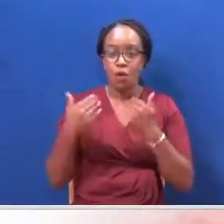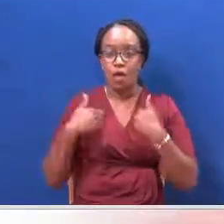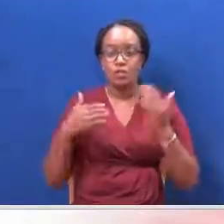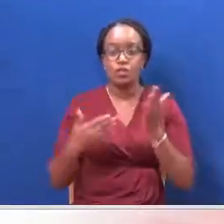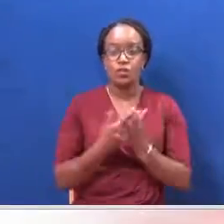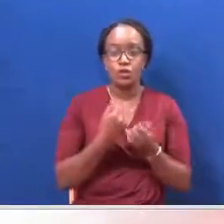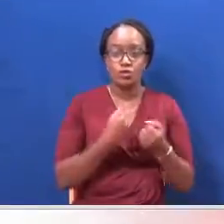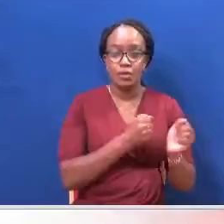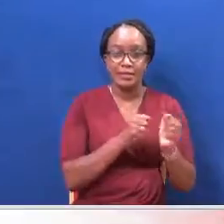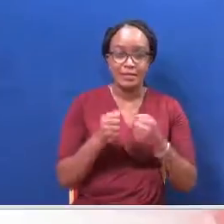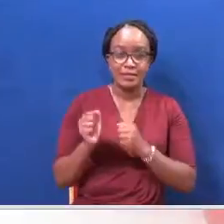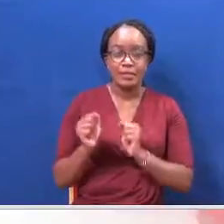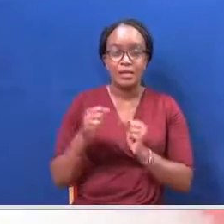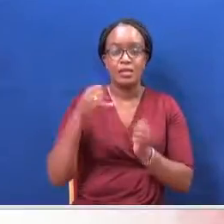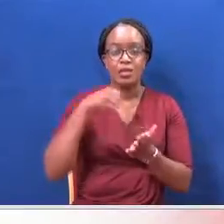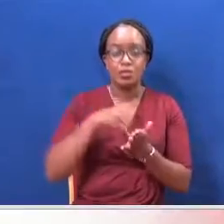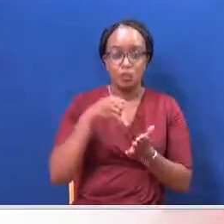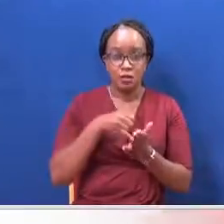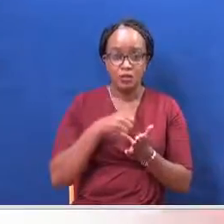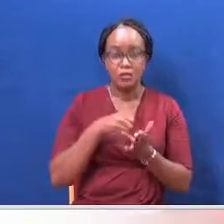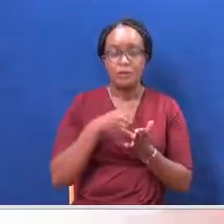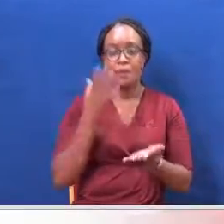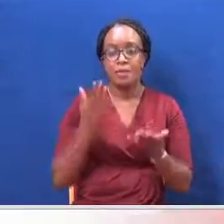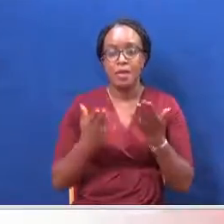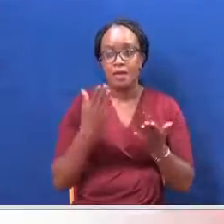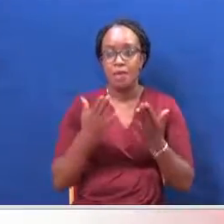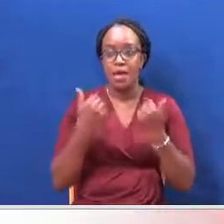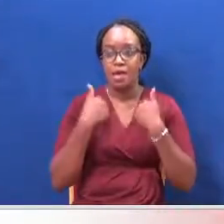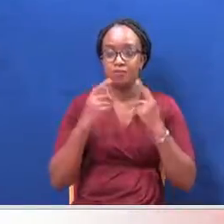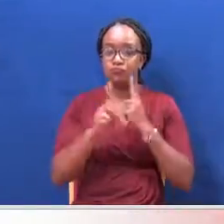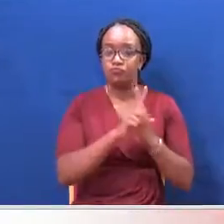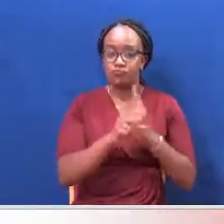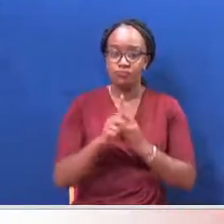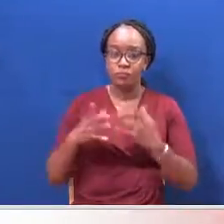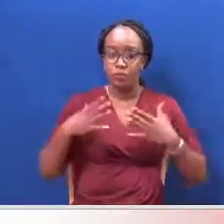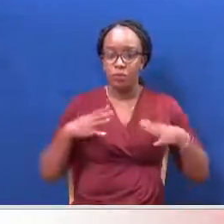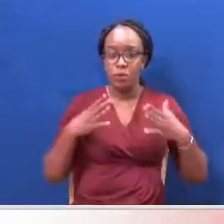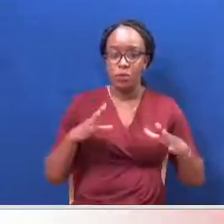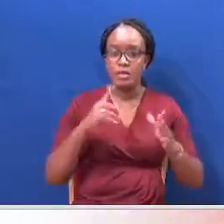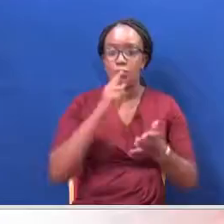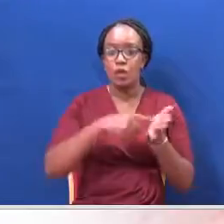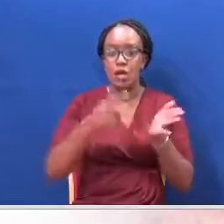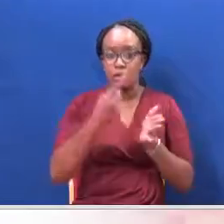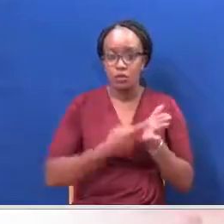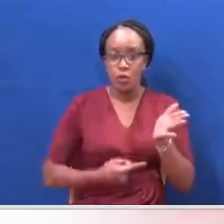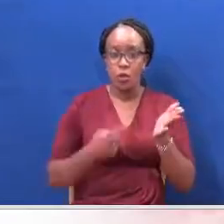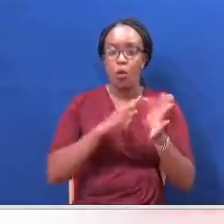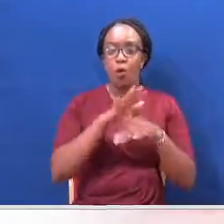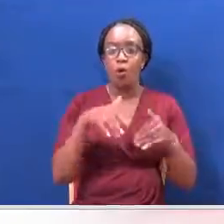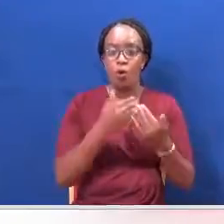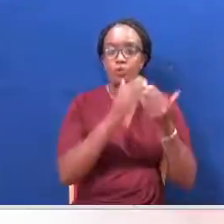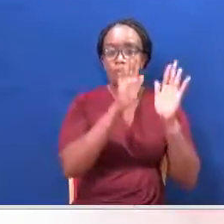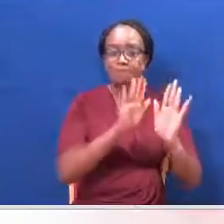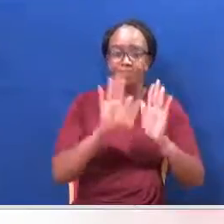strategies, including drive-past addresses in areas where they had planned to hold rallies in line with the latest